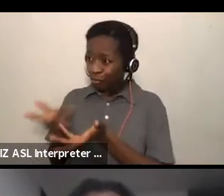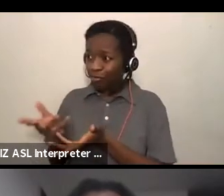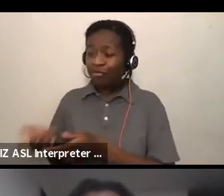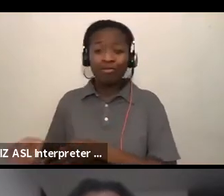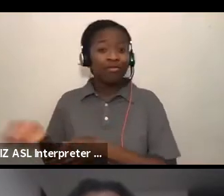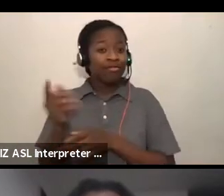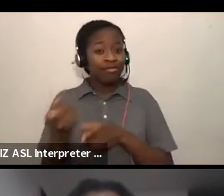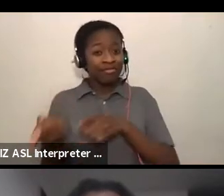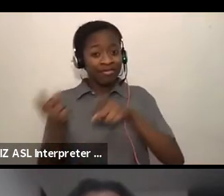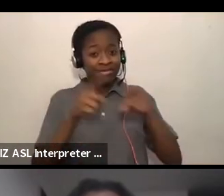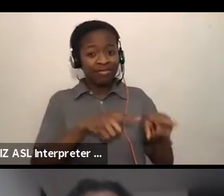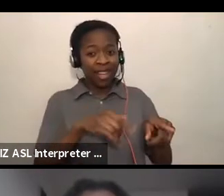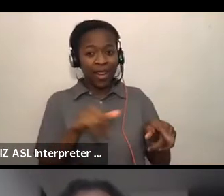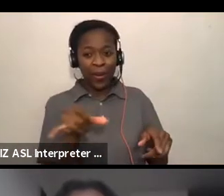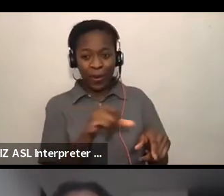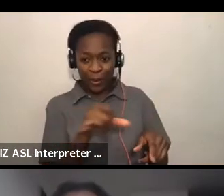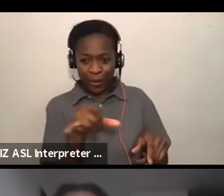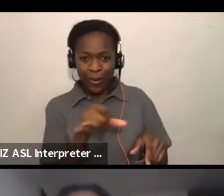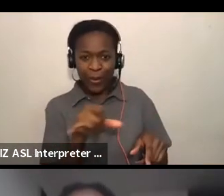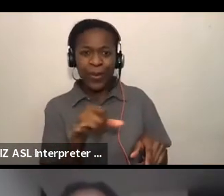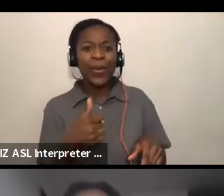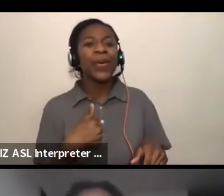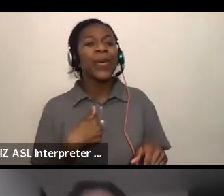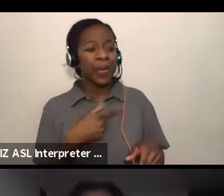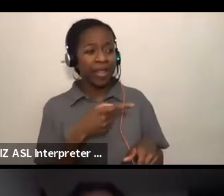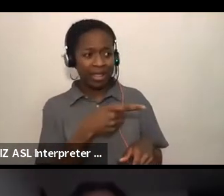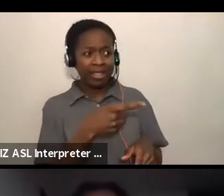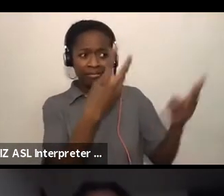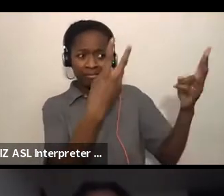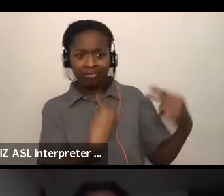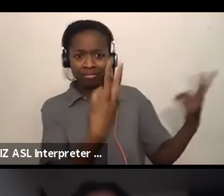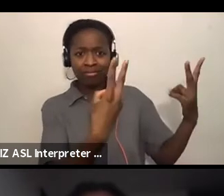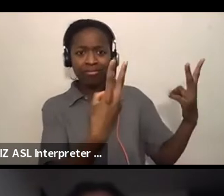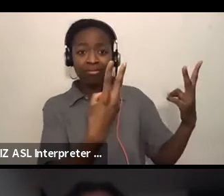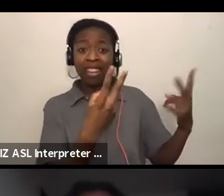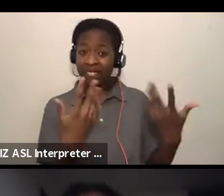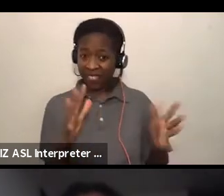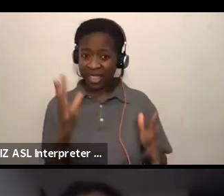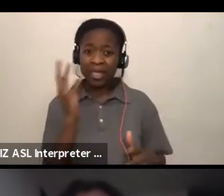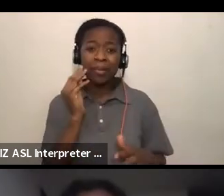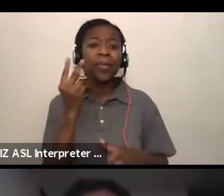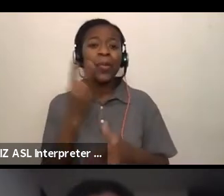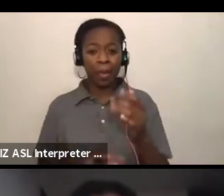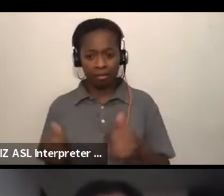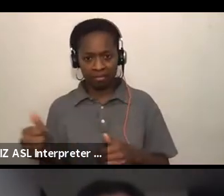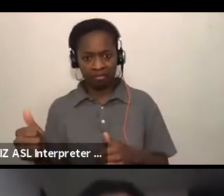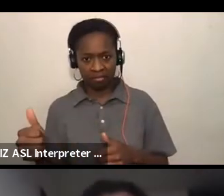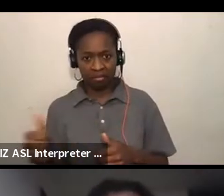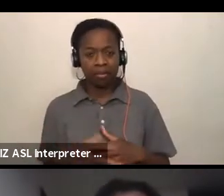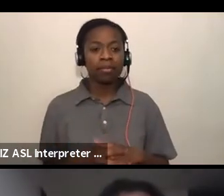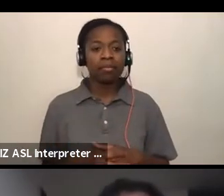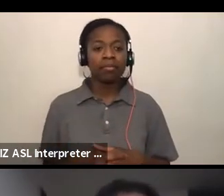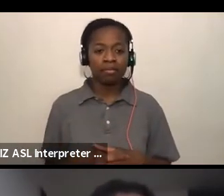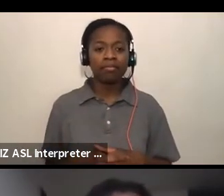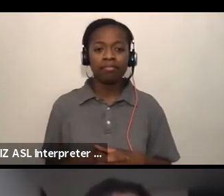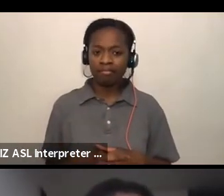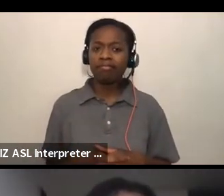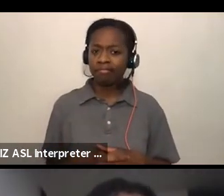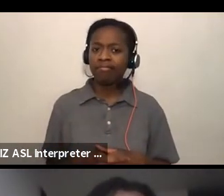you. Chill out. You know, so it's, yes, I really love that you speak to